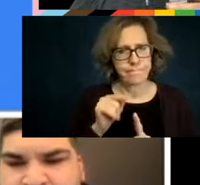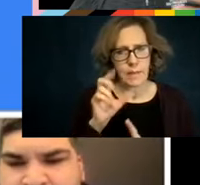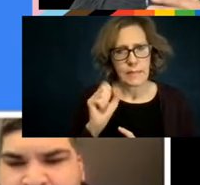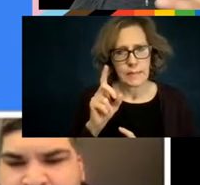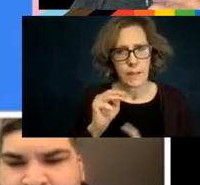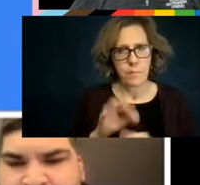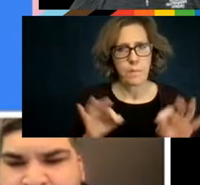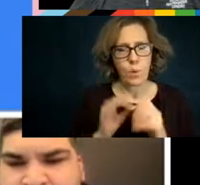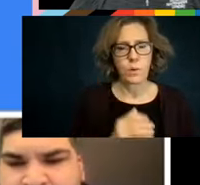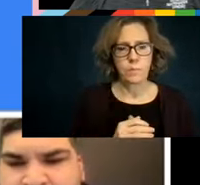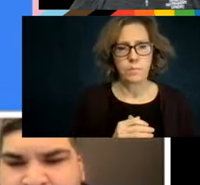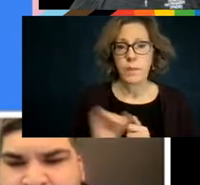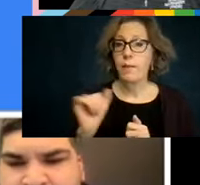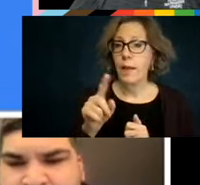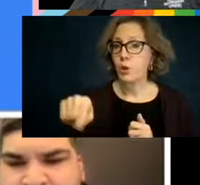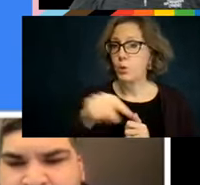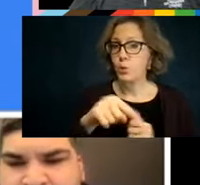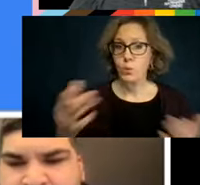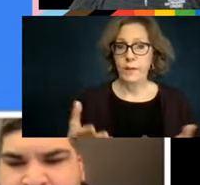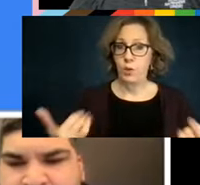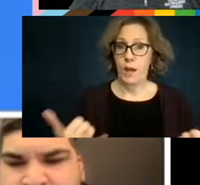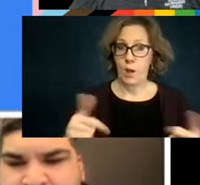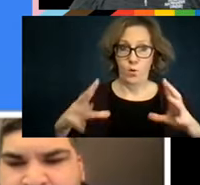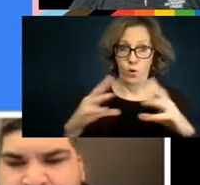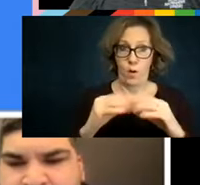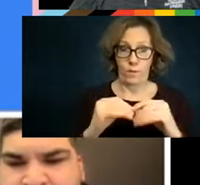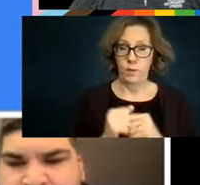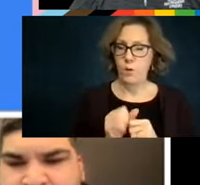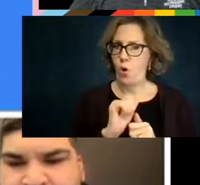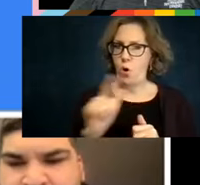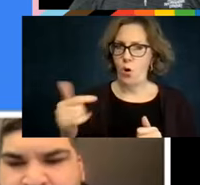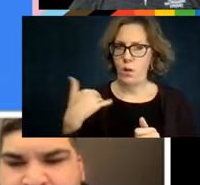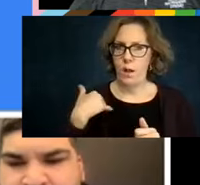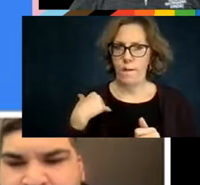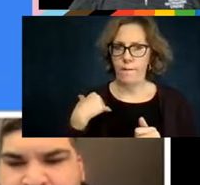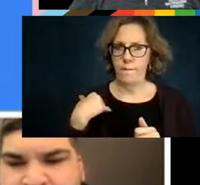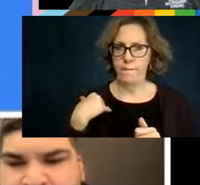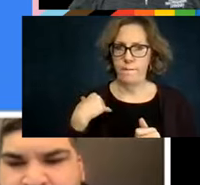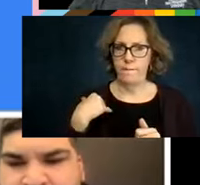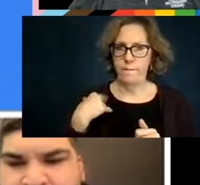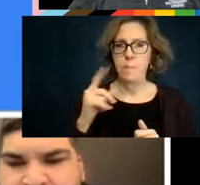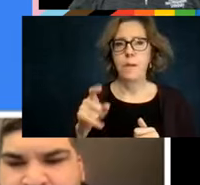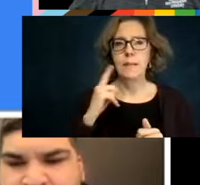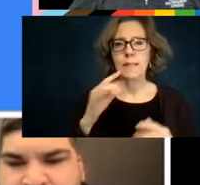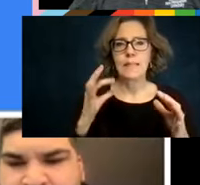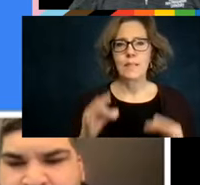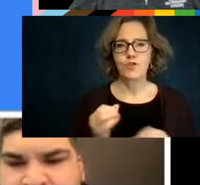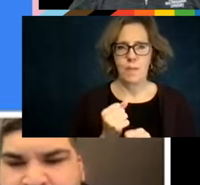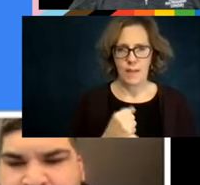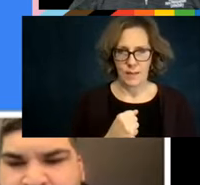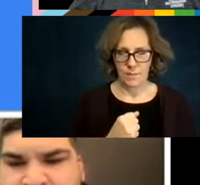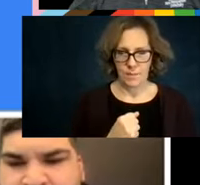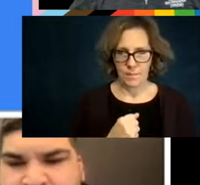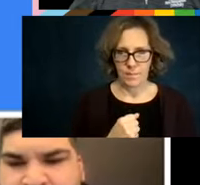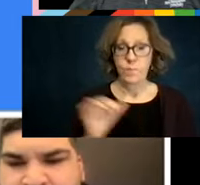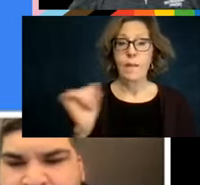you all are here right now at our conference, when we all have a decision to make with support around there. Like, you